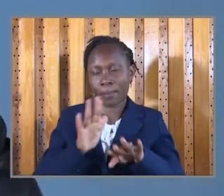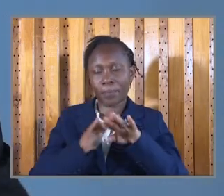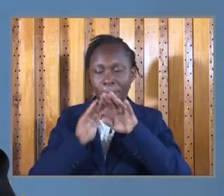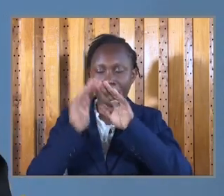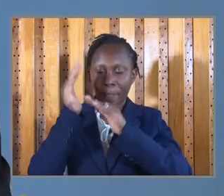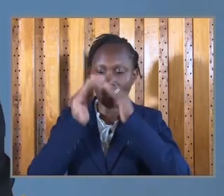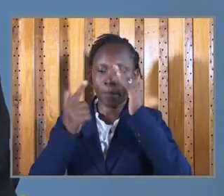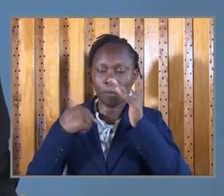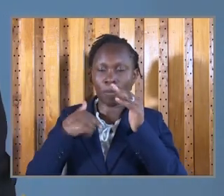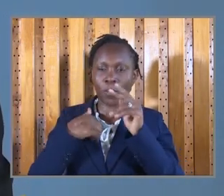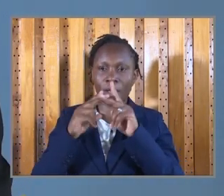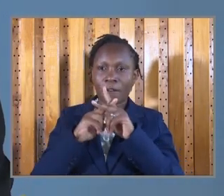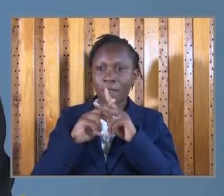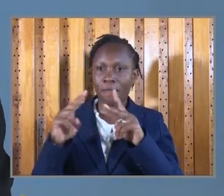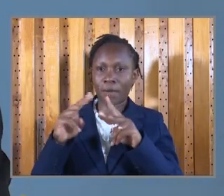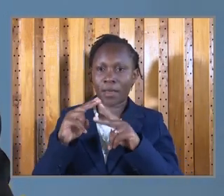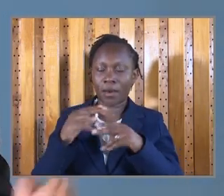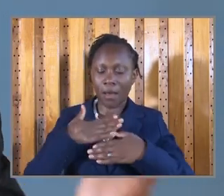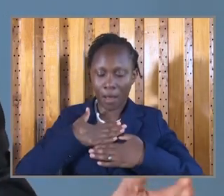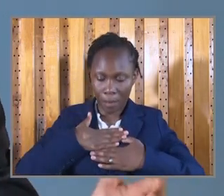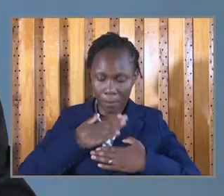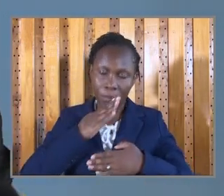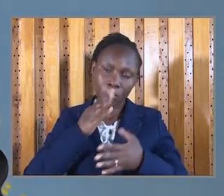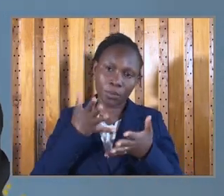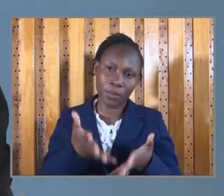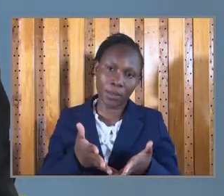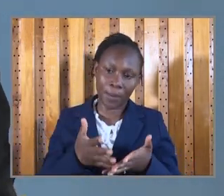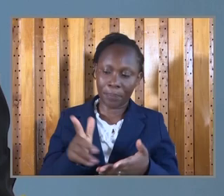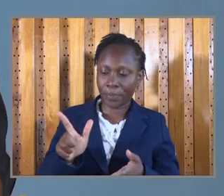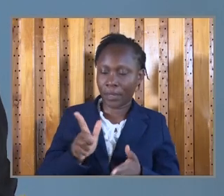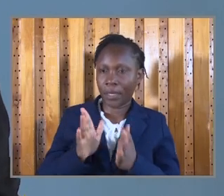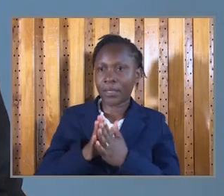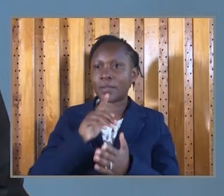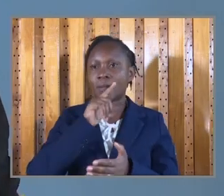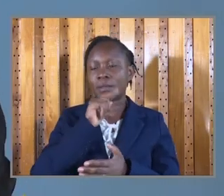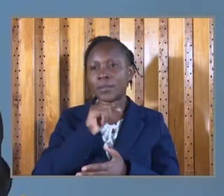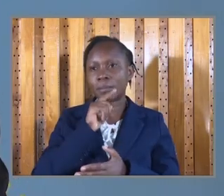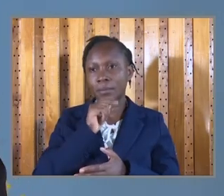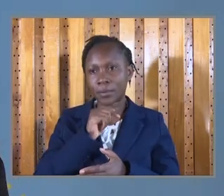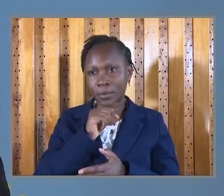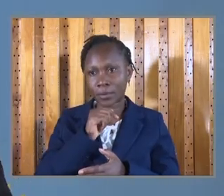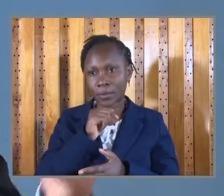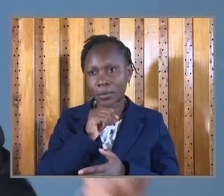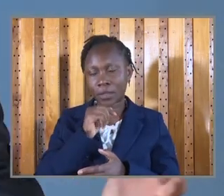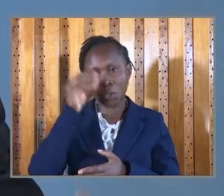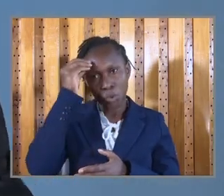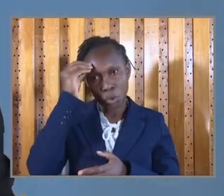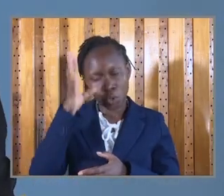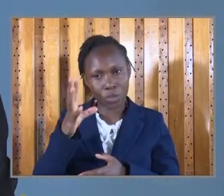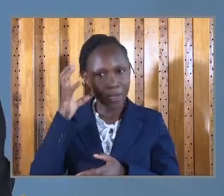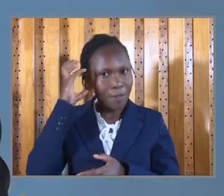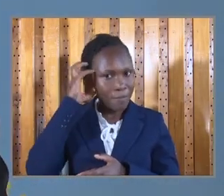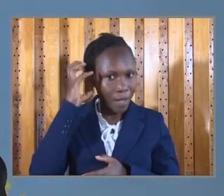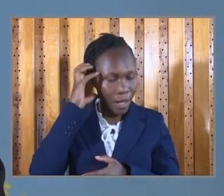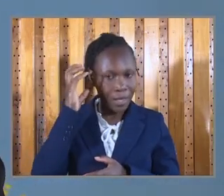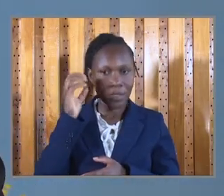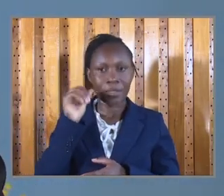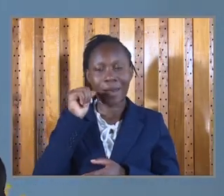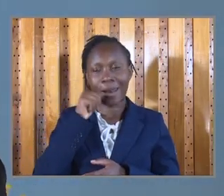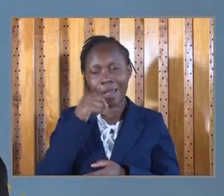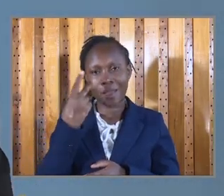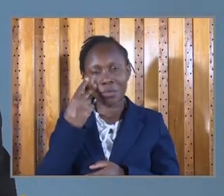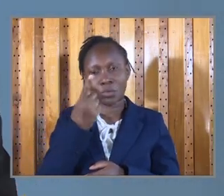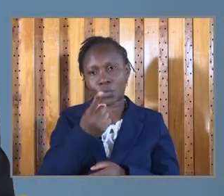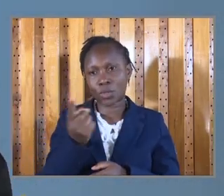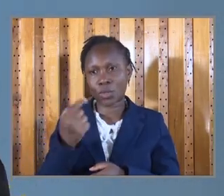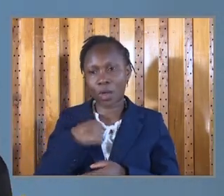very, very kind words to me. And ladies and gentlemen, dear faculty and of course dear students, it is fantastic to see you, and I'm